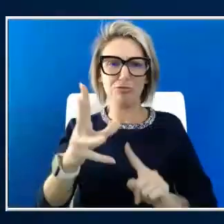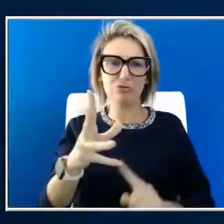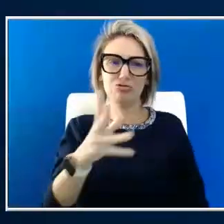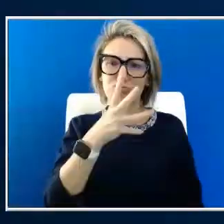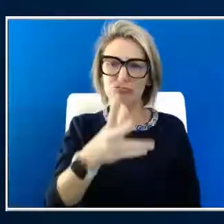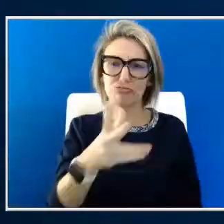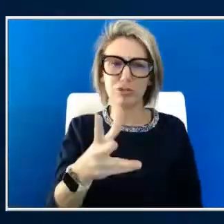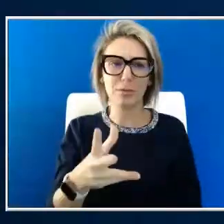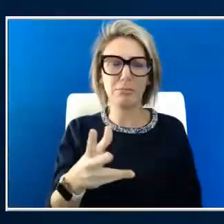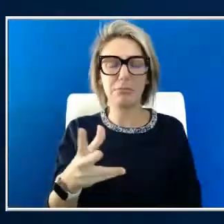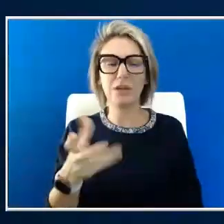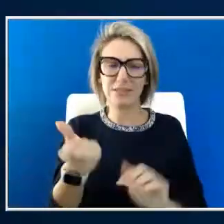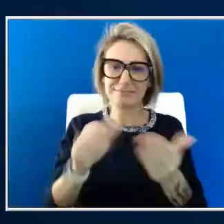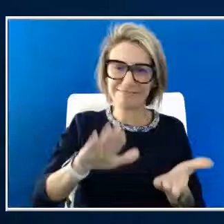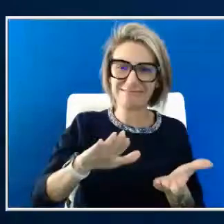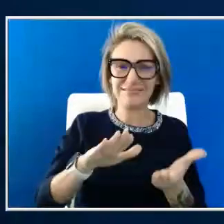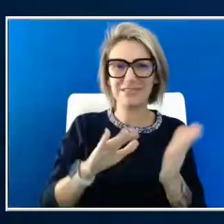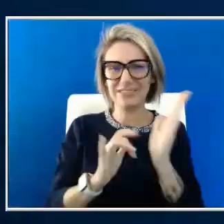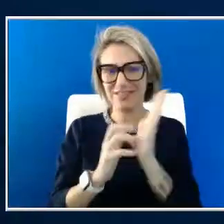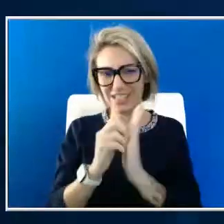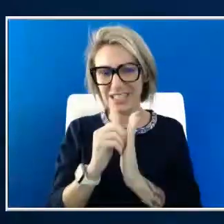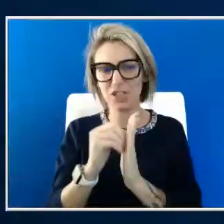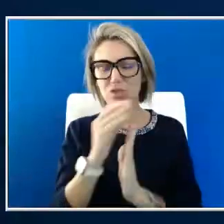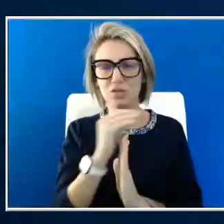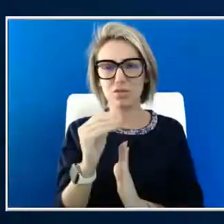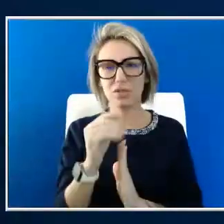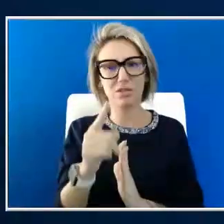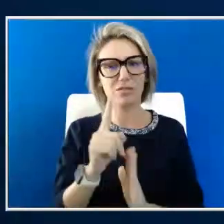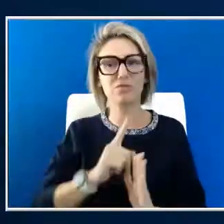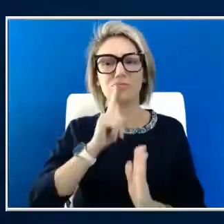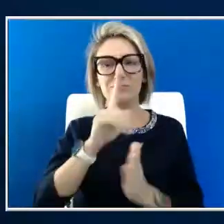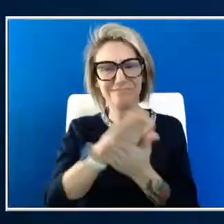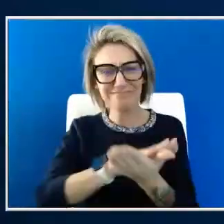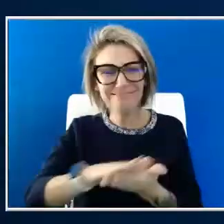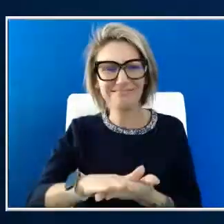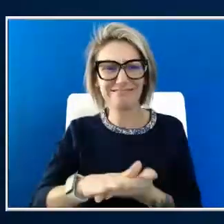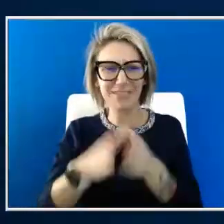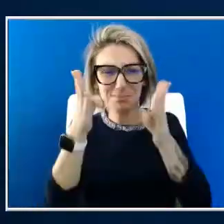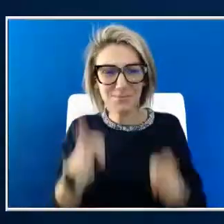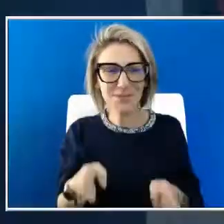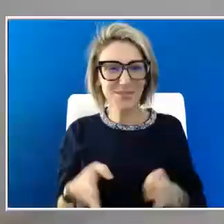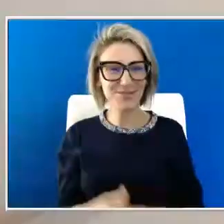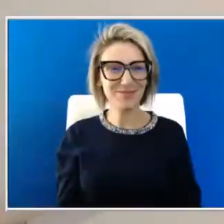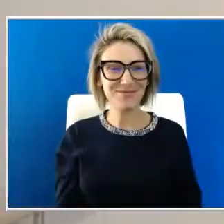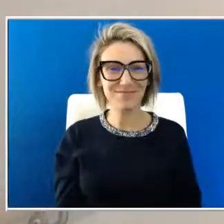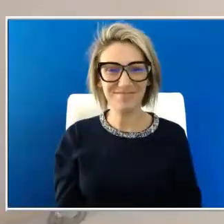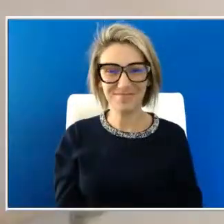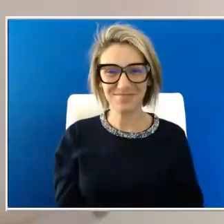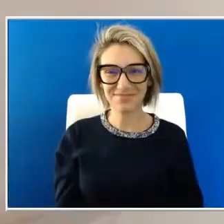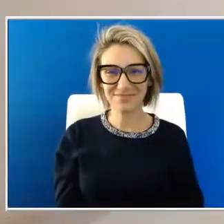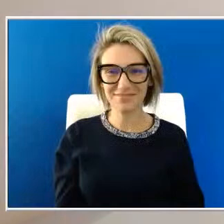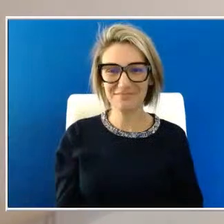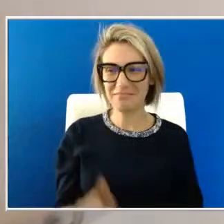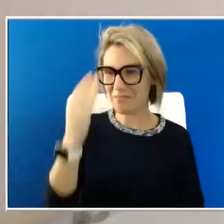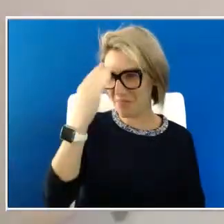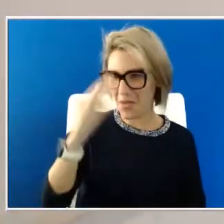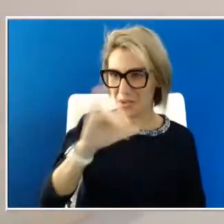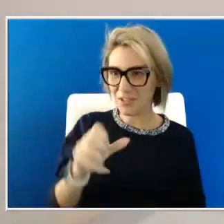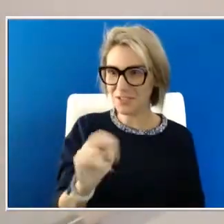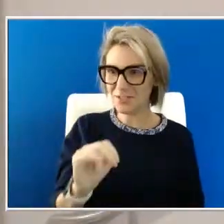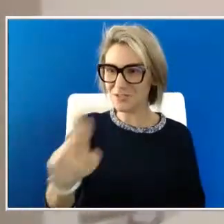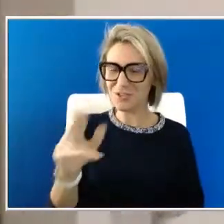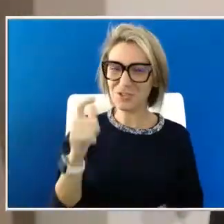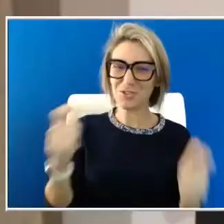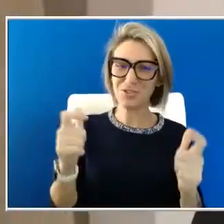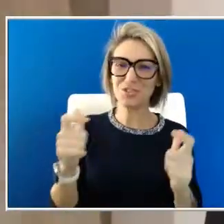had died of cancer, and he was just a very nice person. Yeah, well, I know, Gene, you're a huge Chiefs fan. What was that like?